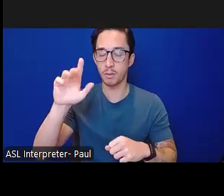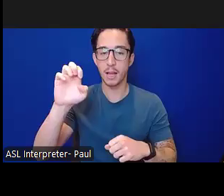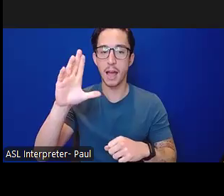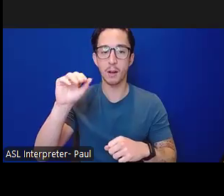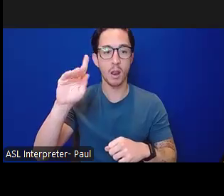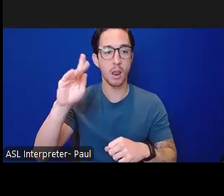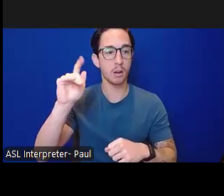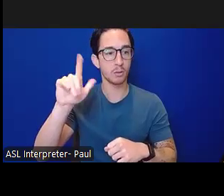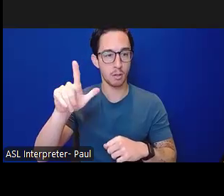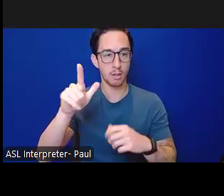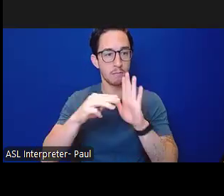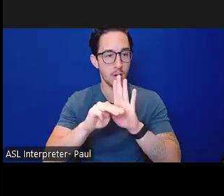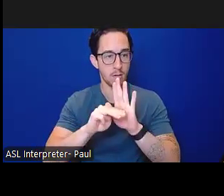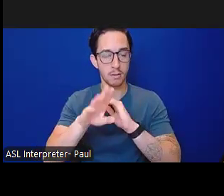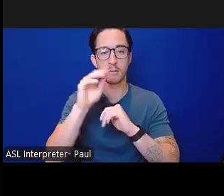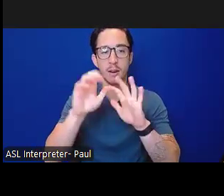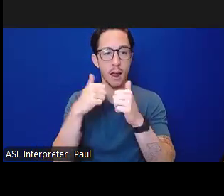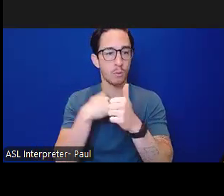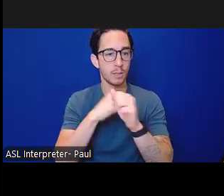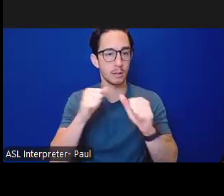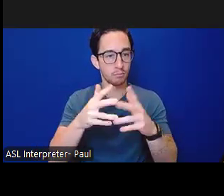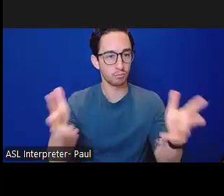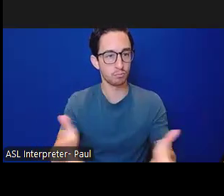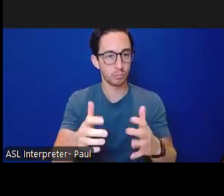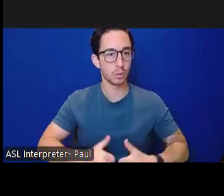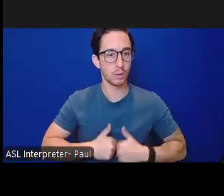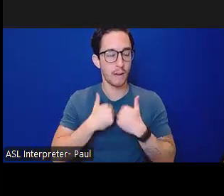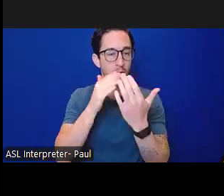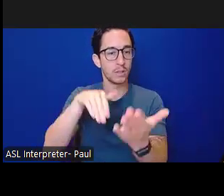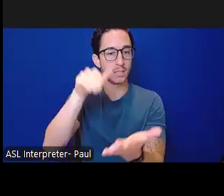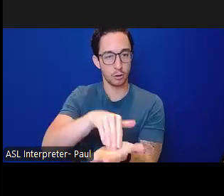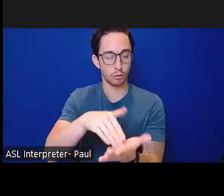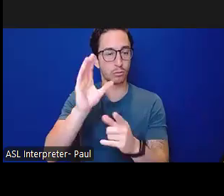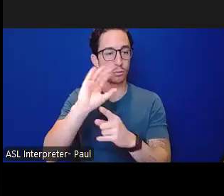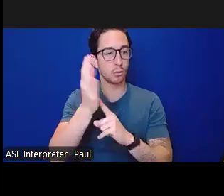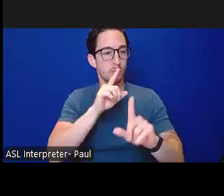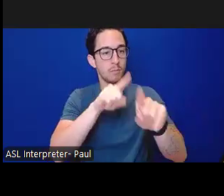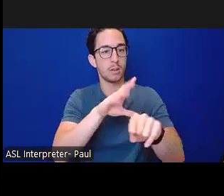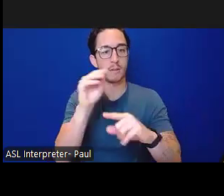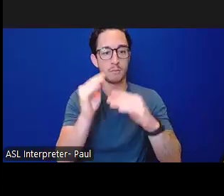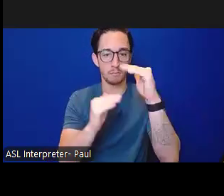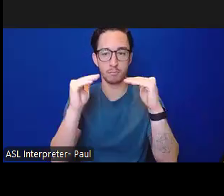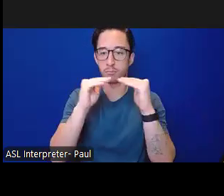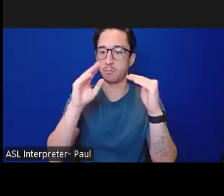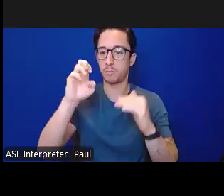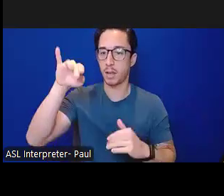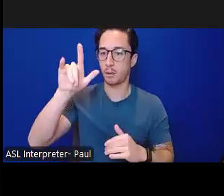we can begin to promote survivor-centered, culturally responsive, and equitable services.